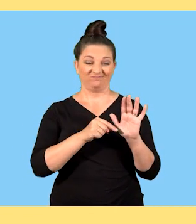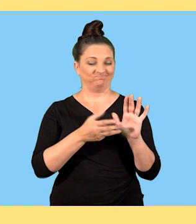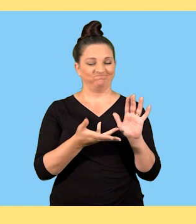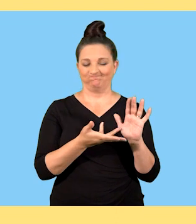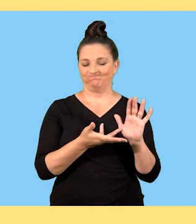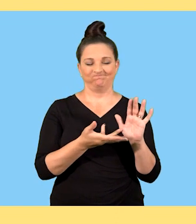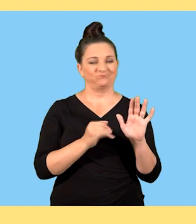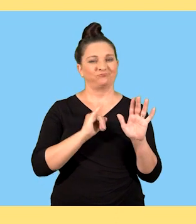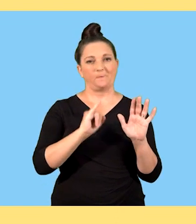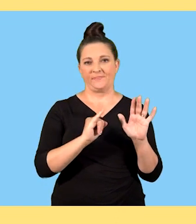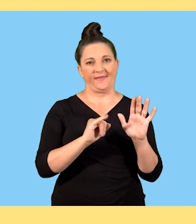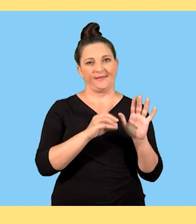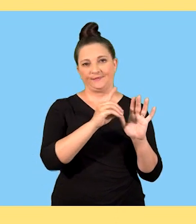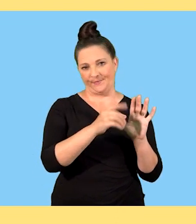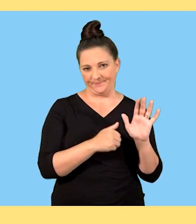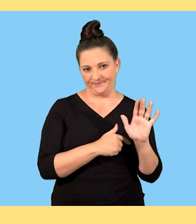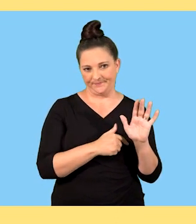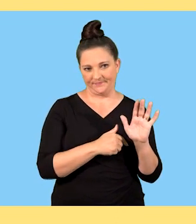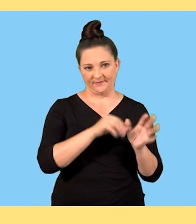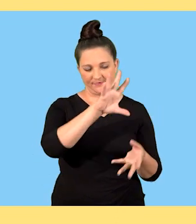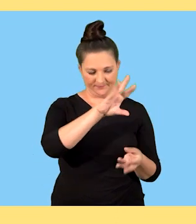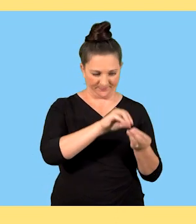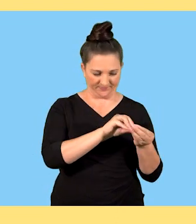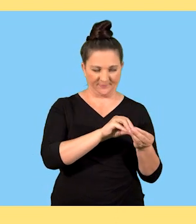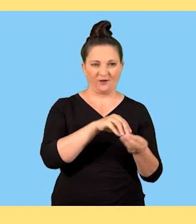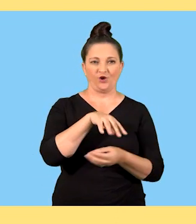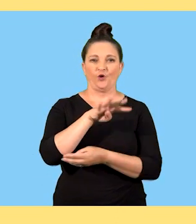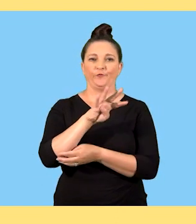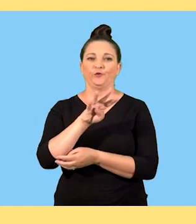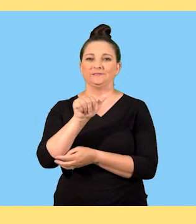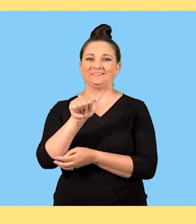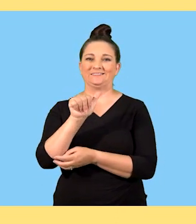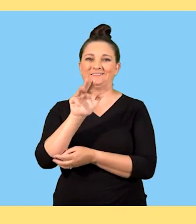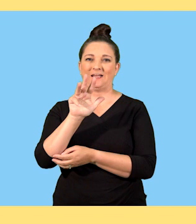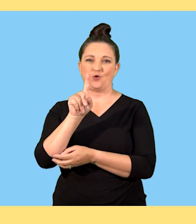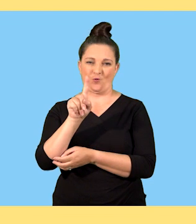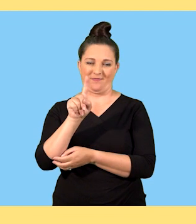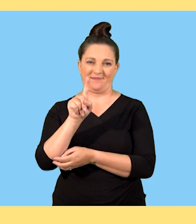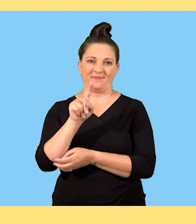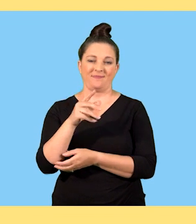289 because that has been written off as bad debts. Our debtors therefore becomes